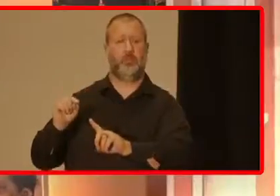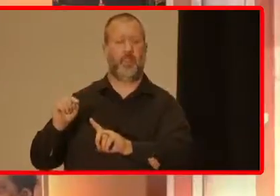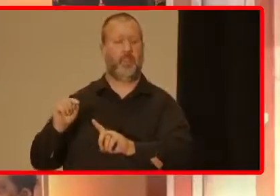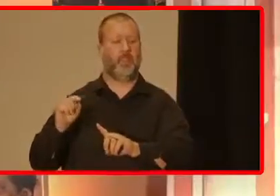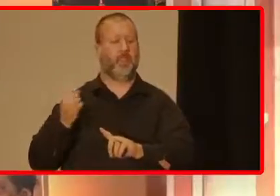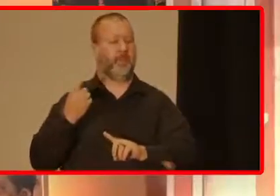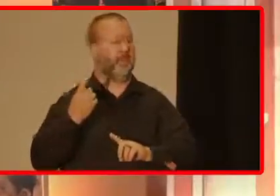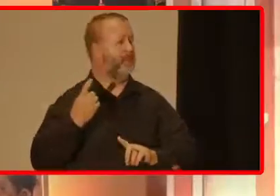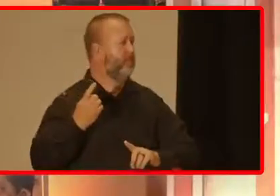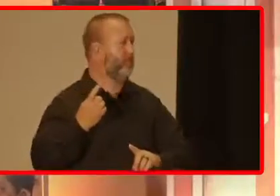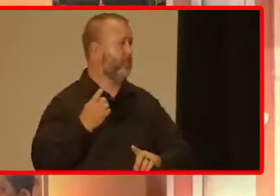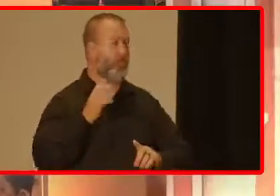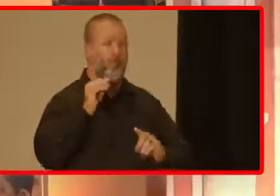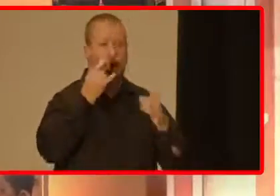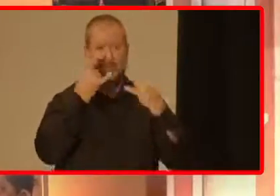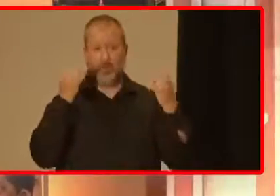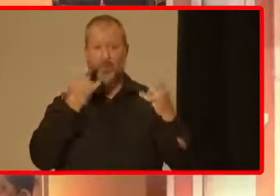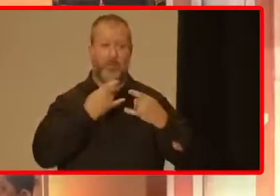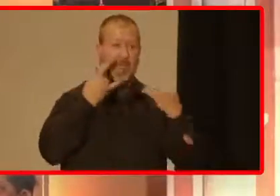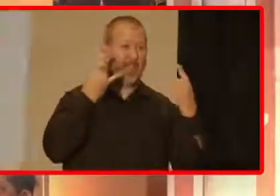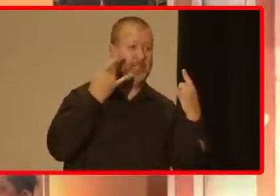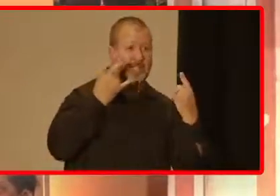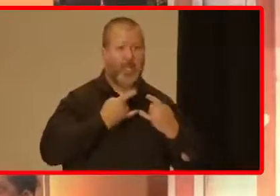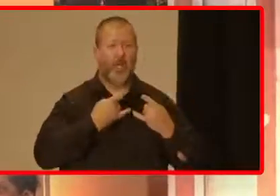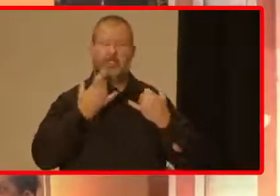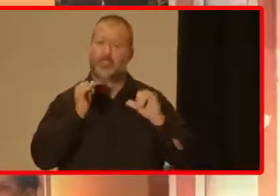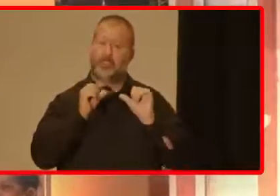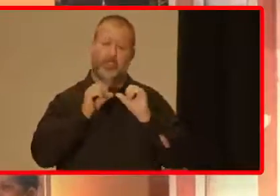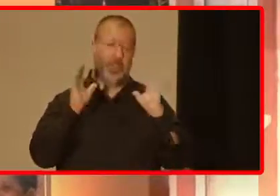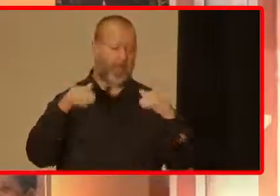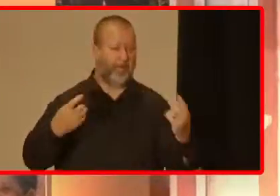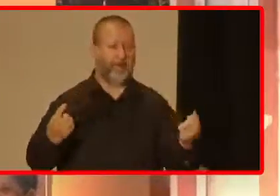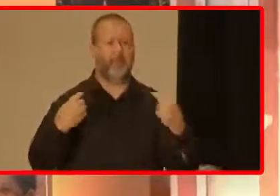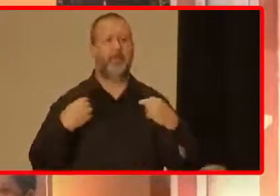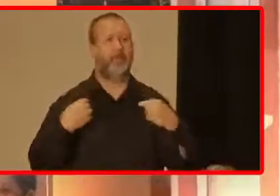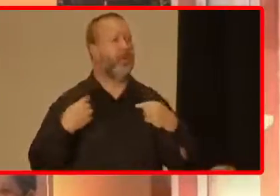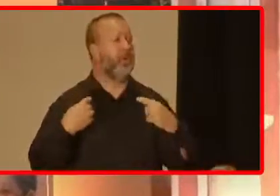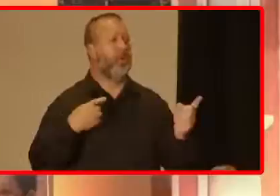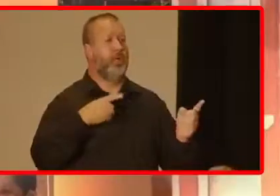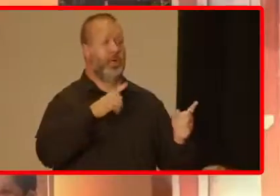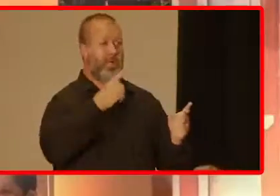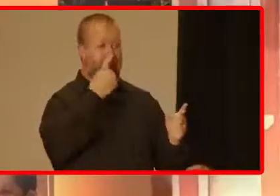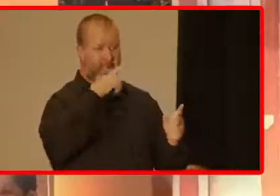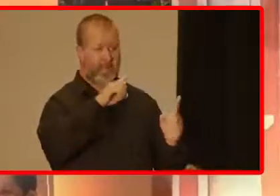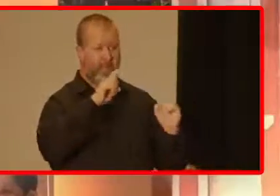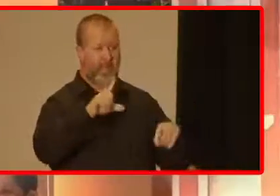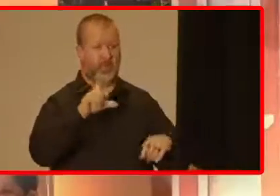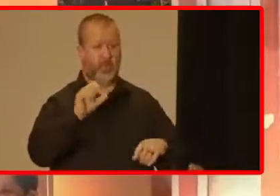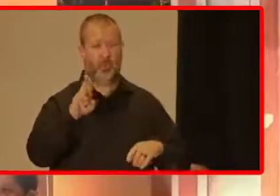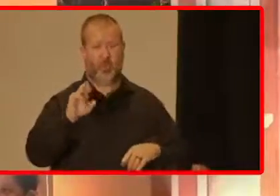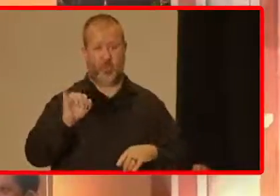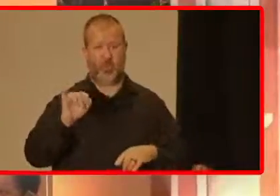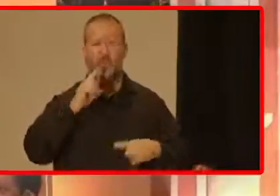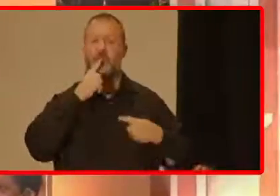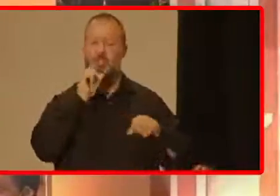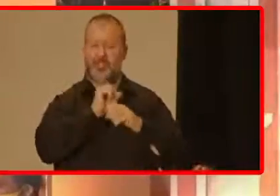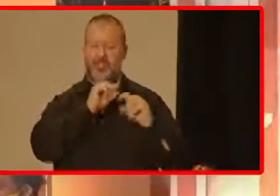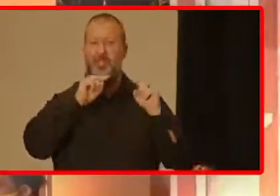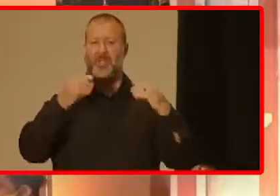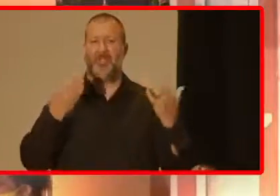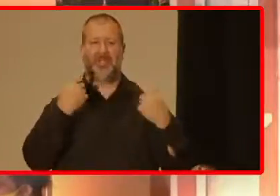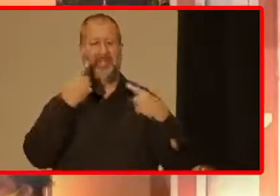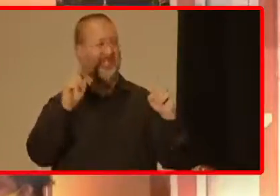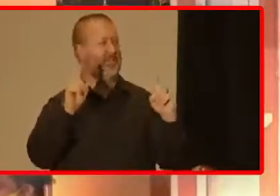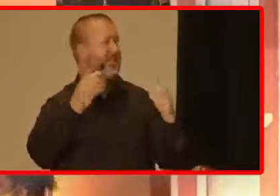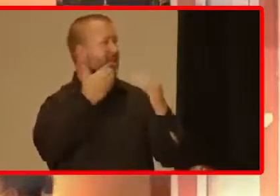and saying, no mask or mask or we're all coming. So she said, Lori, if you do it, they'll come. They did. Thank you, Kara. Thank you,